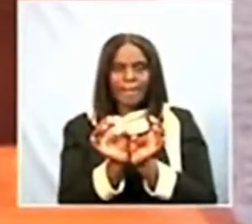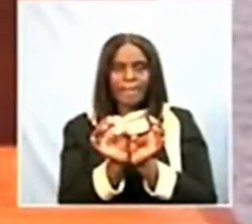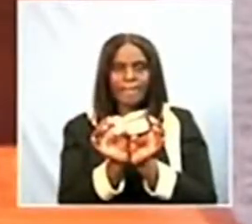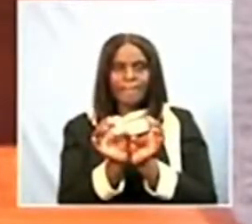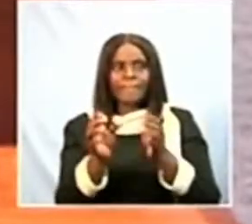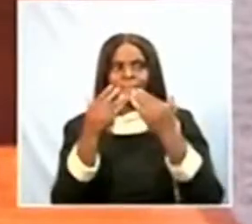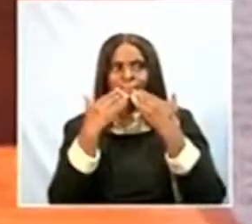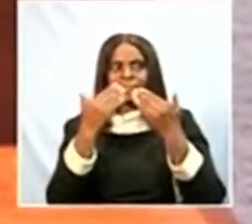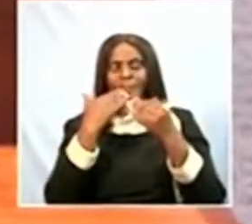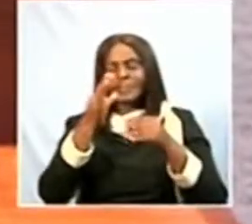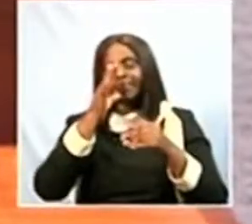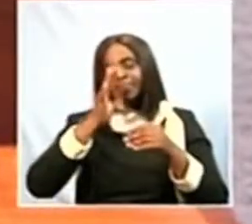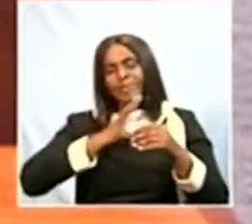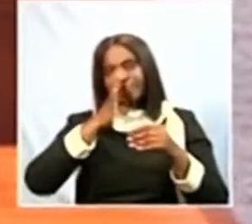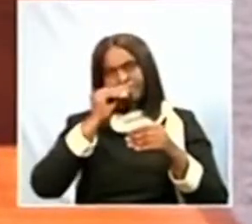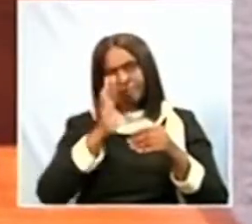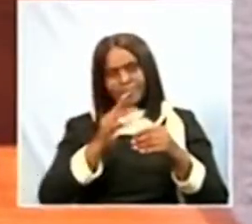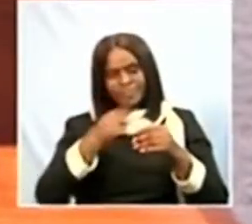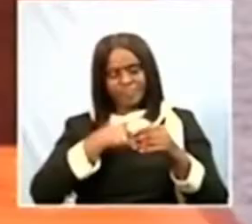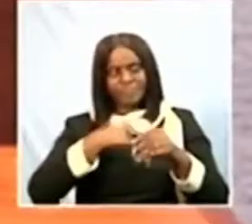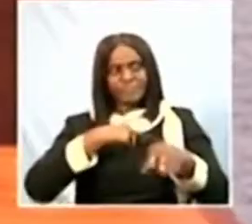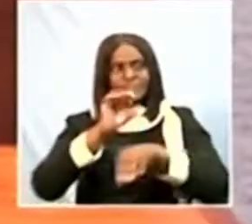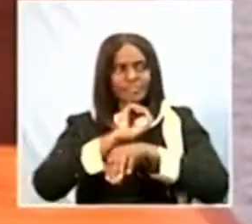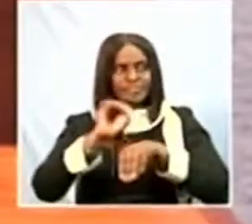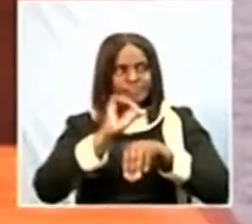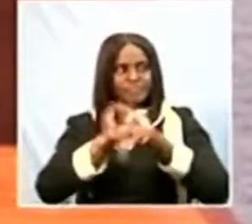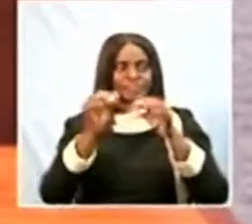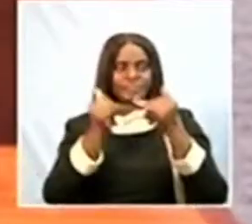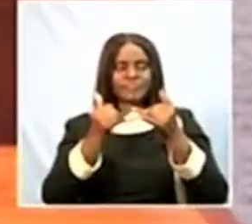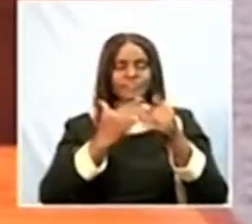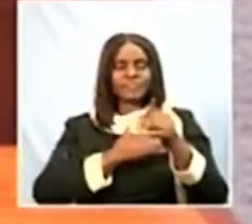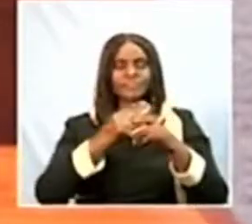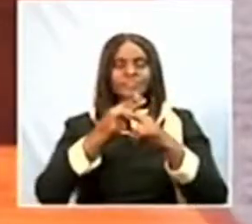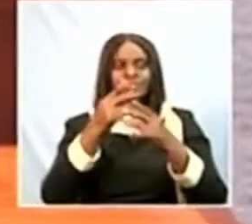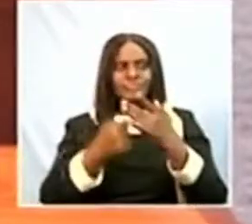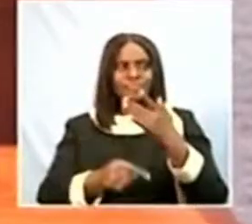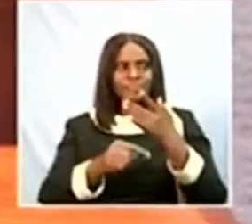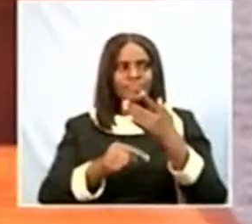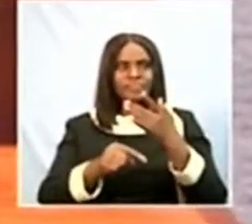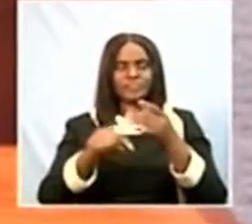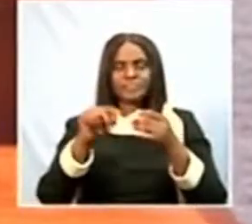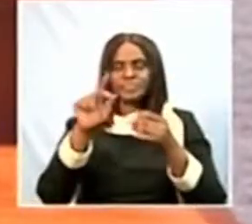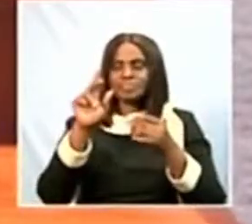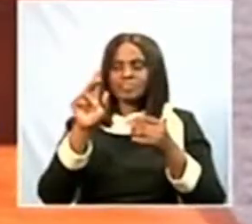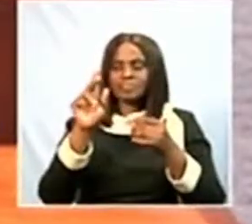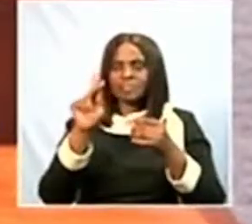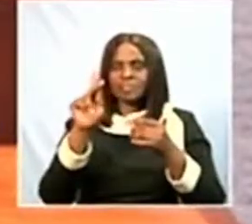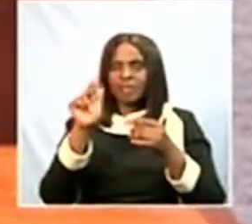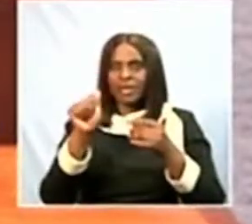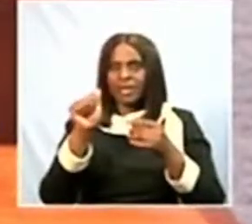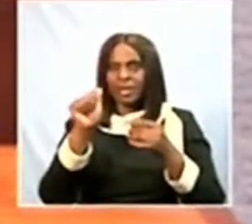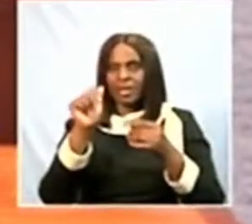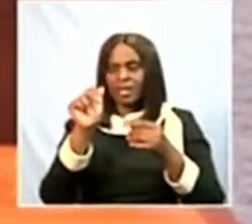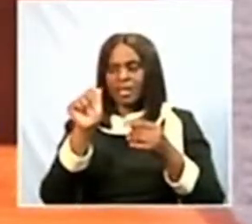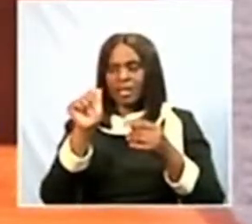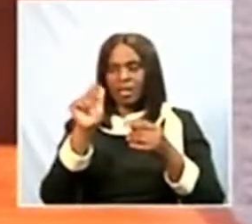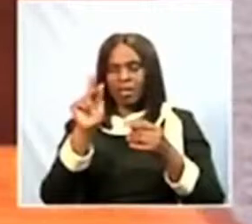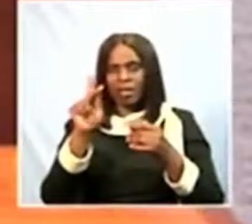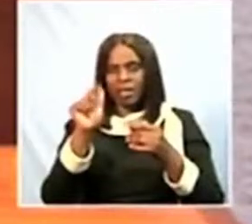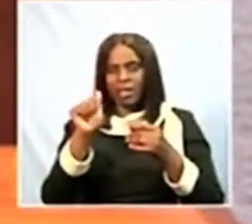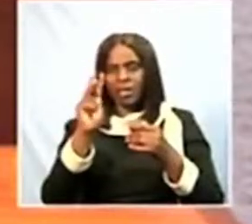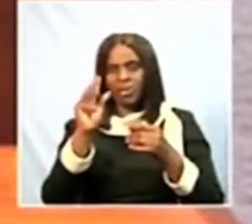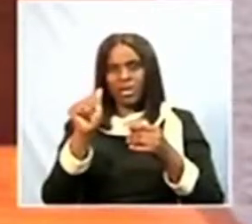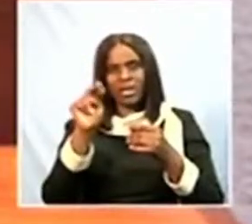Thank you, Madam Speaker, for giving me this opportunity to speak. My name is Lutanda Chandamumba, coming from Kawata constituency,